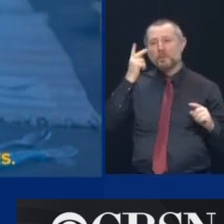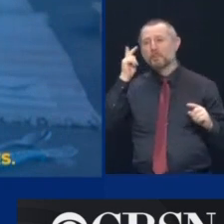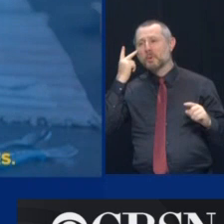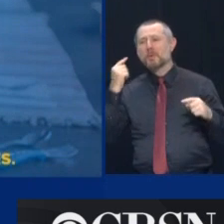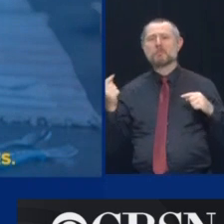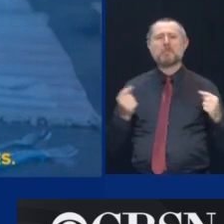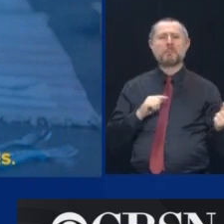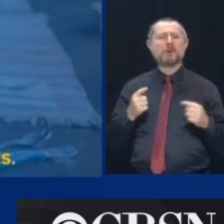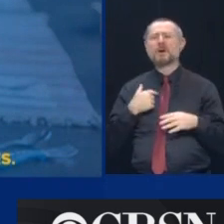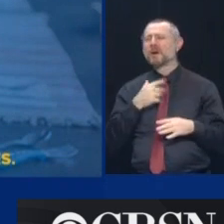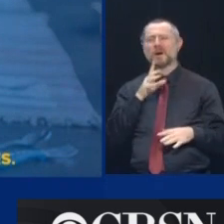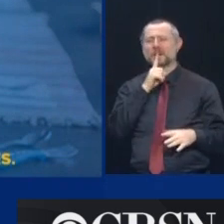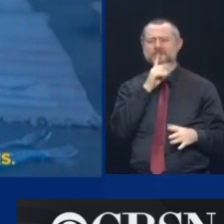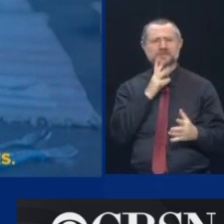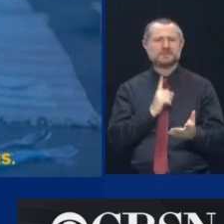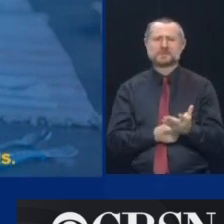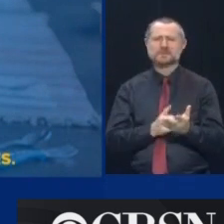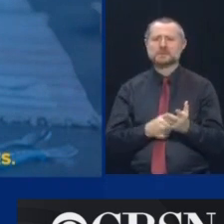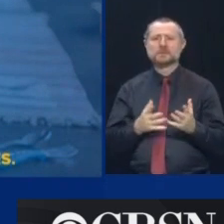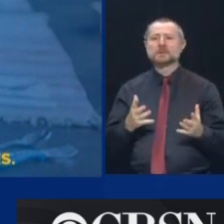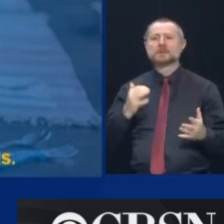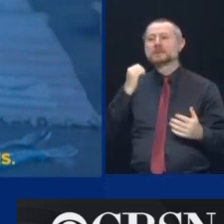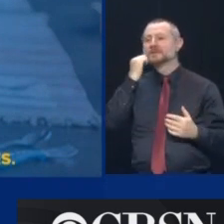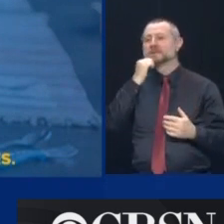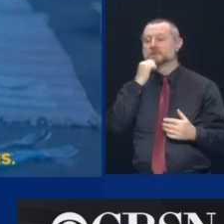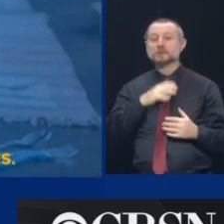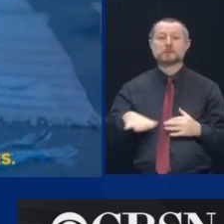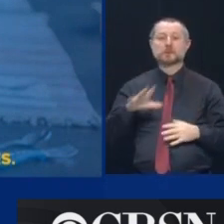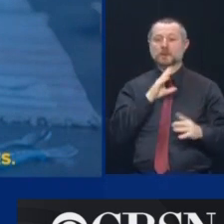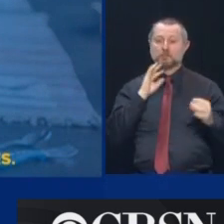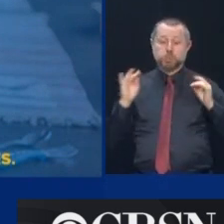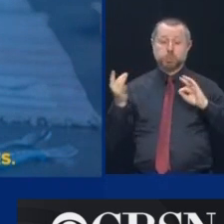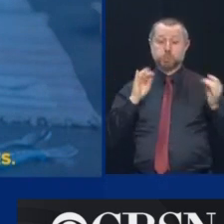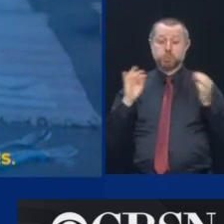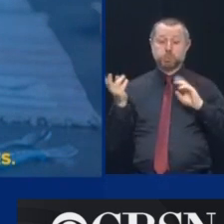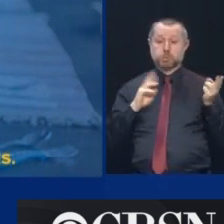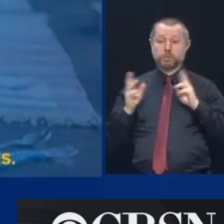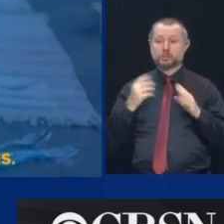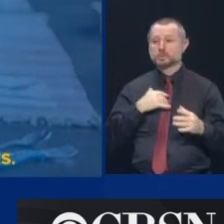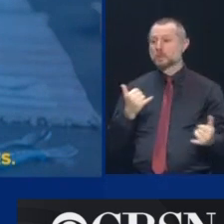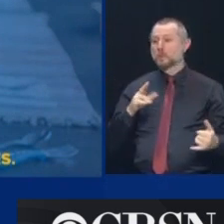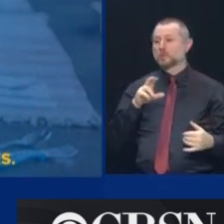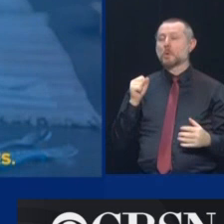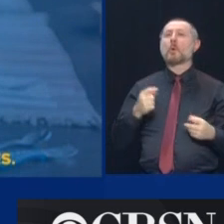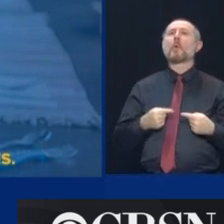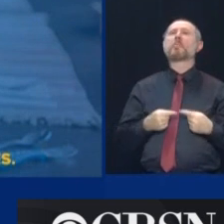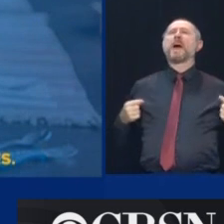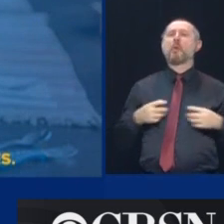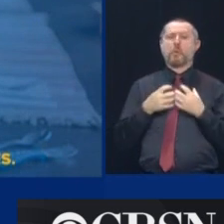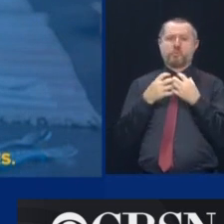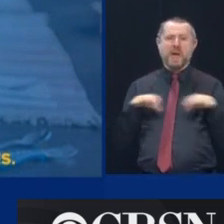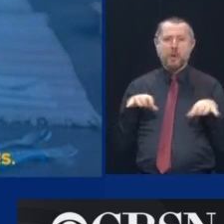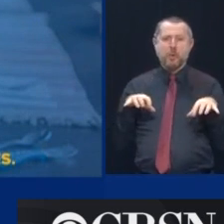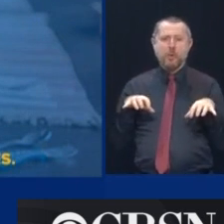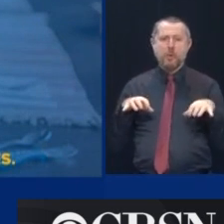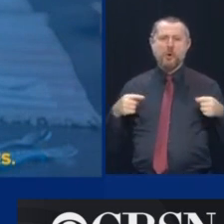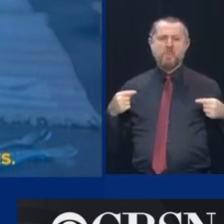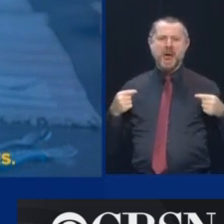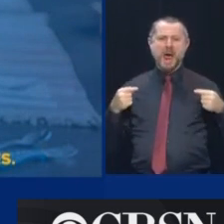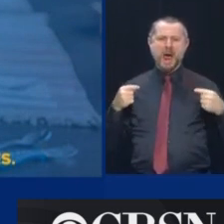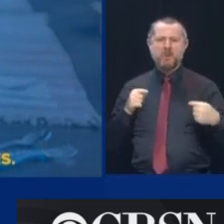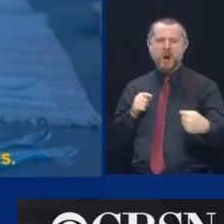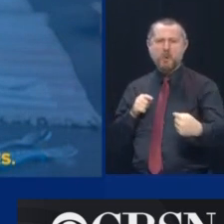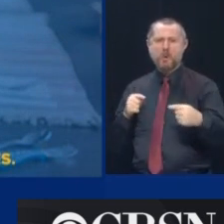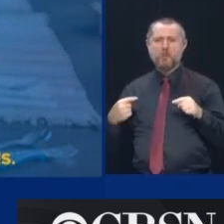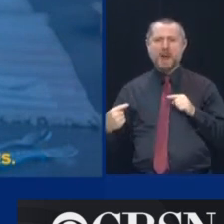Everything now gets politicized. It's amazing how divided the nation is. It's politically divided